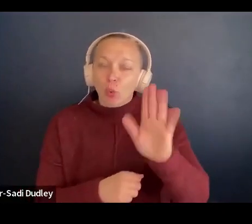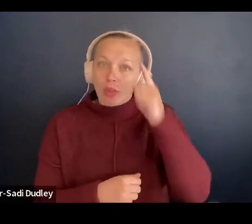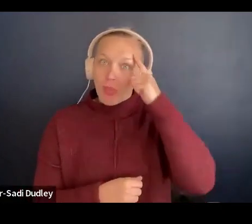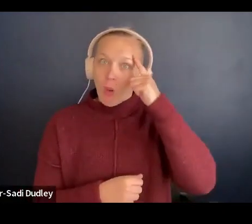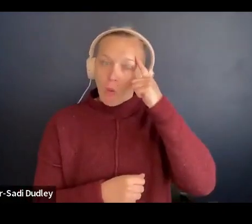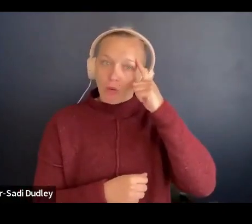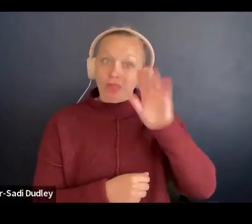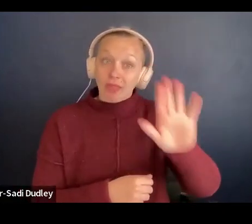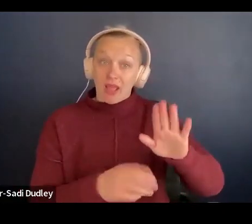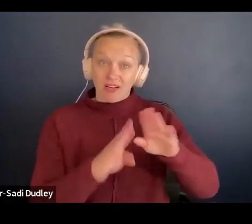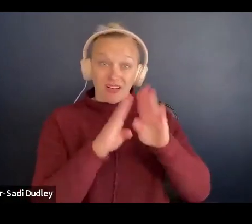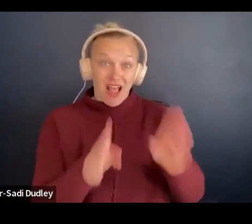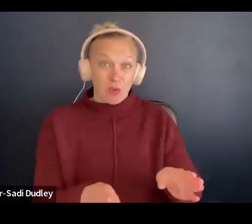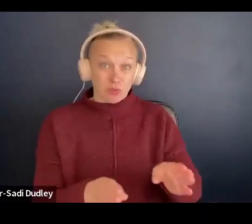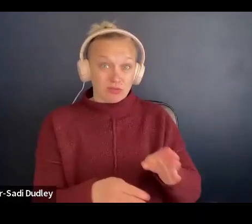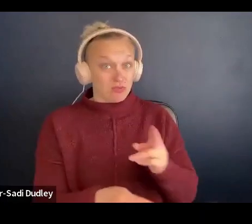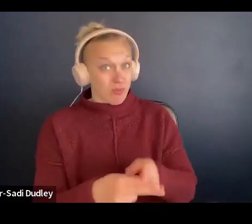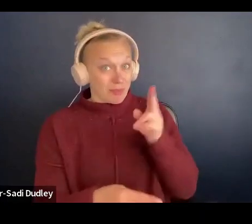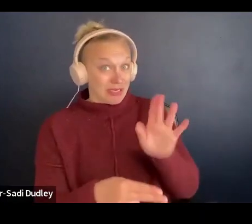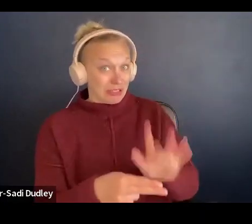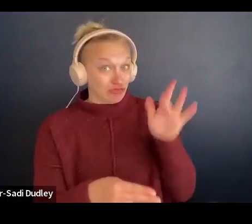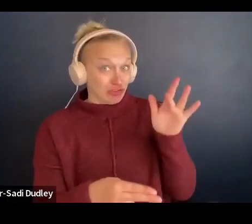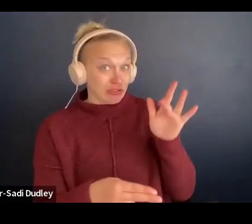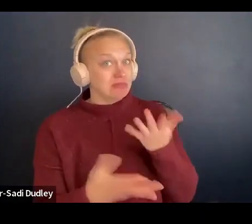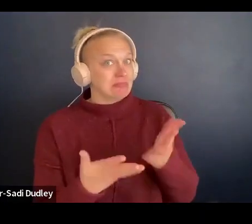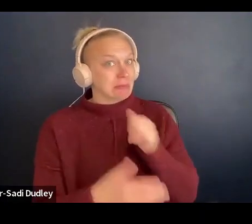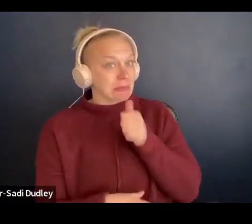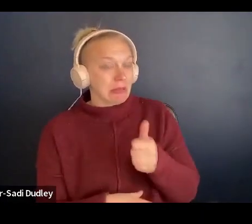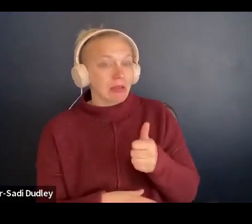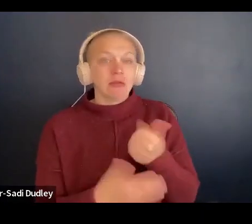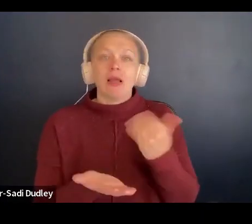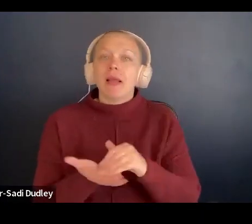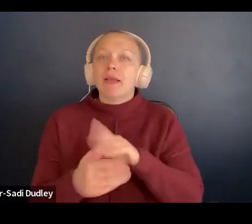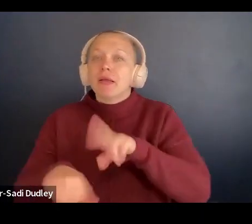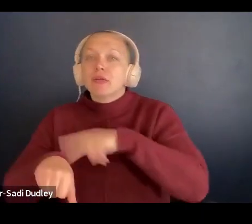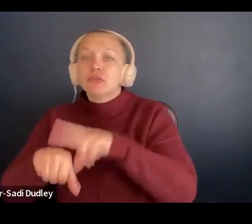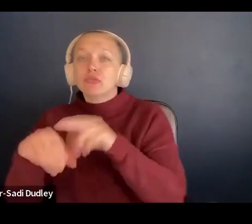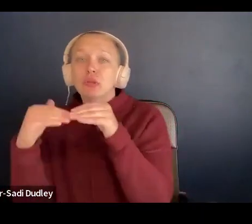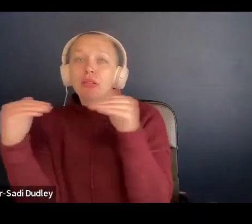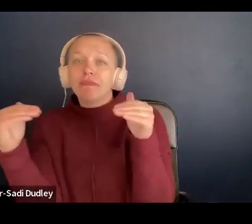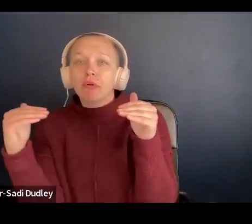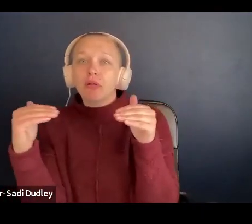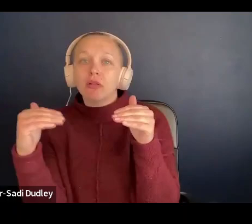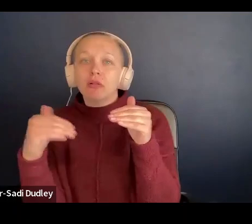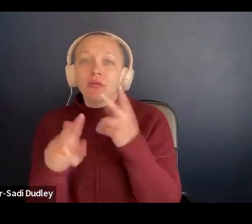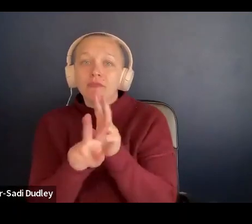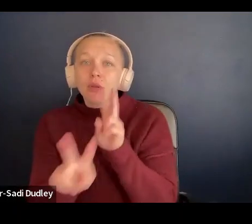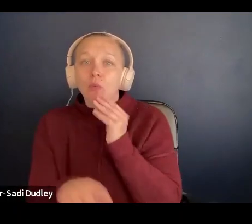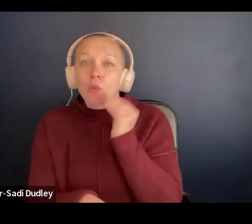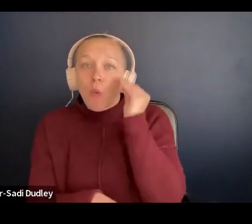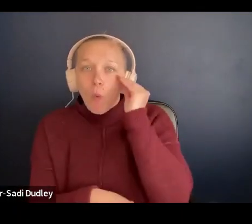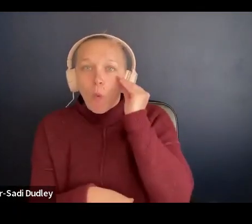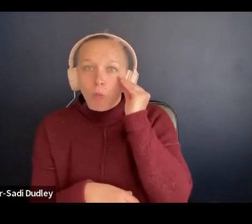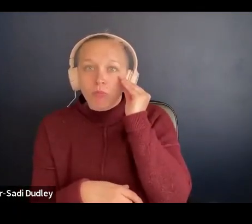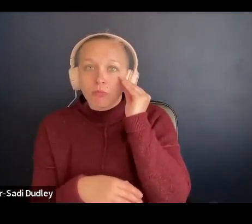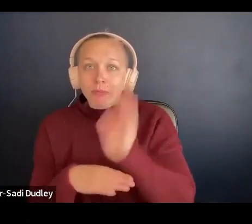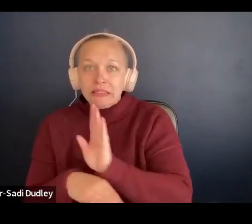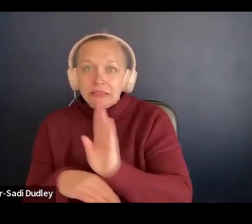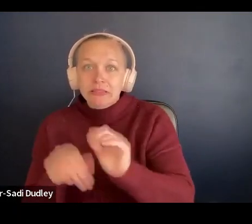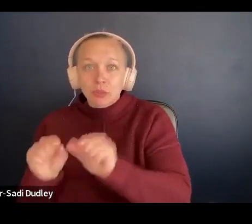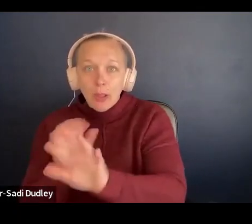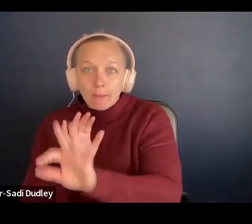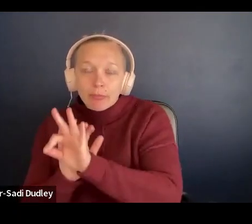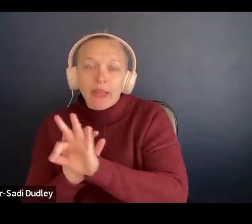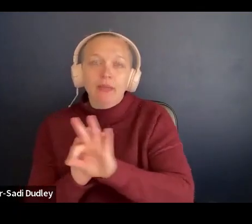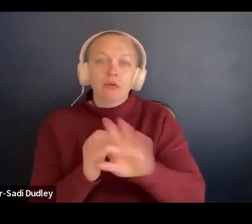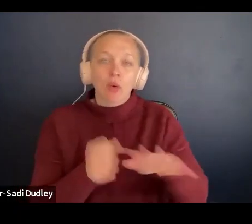reputation. Lots of people choose local funeral homes. Again, there's national funeral homes funeral entities that you could go through. You